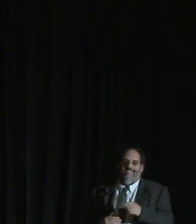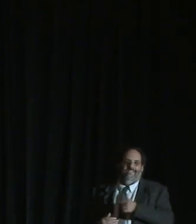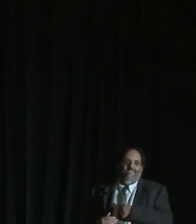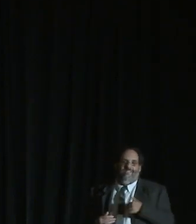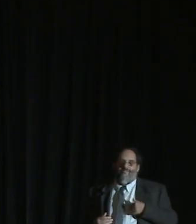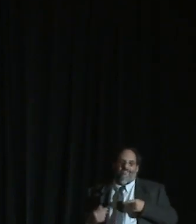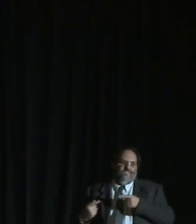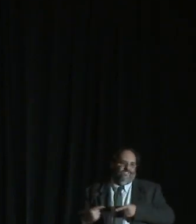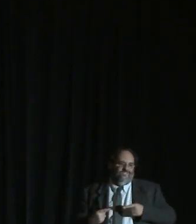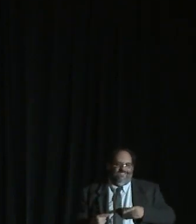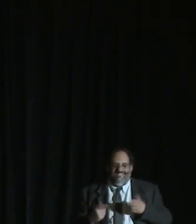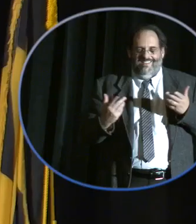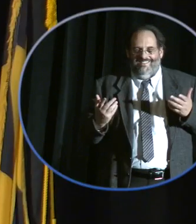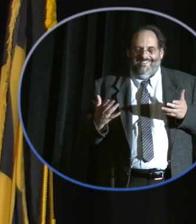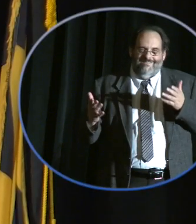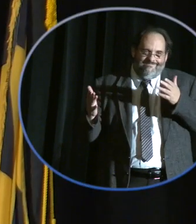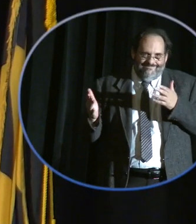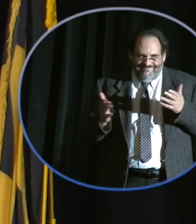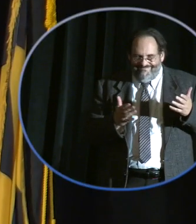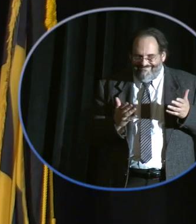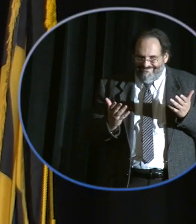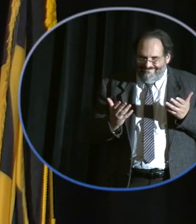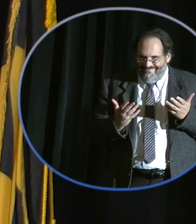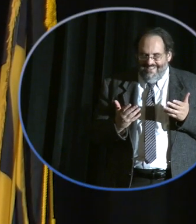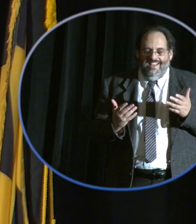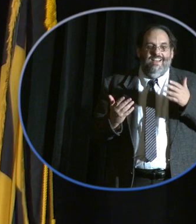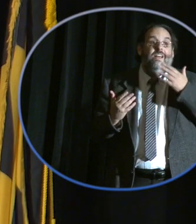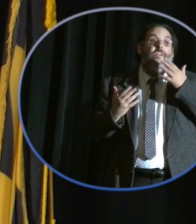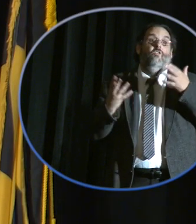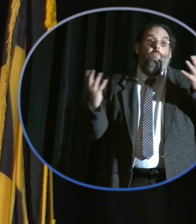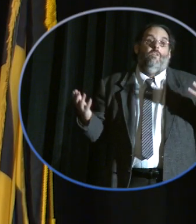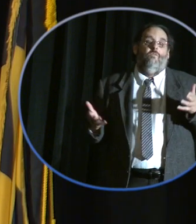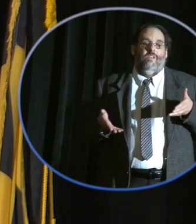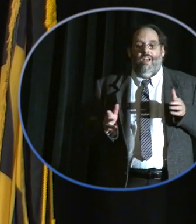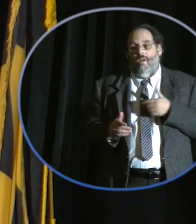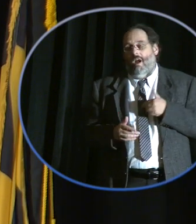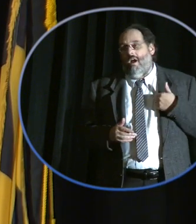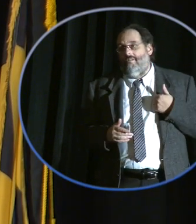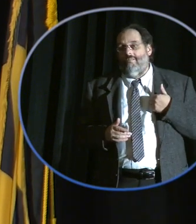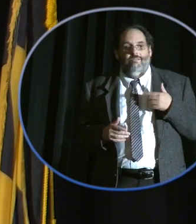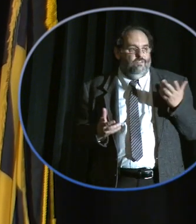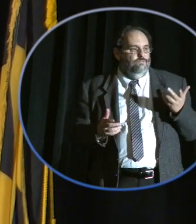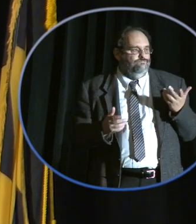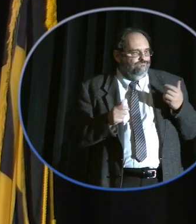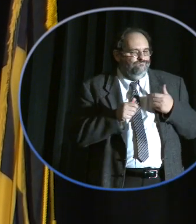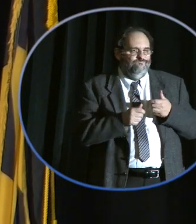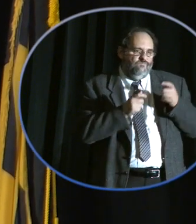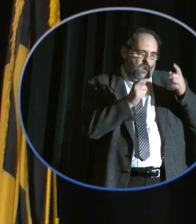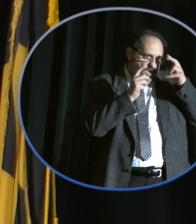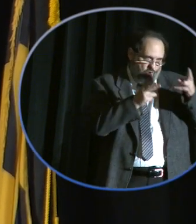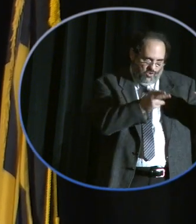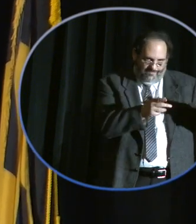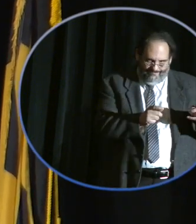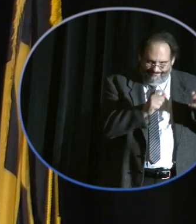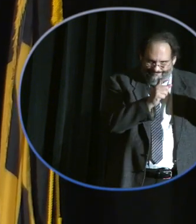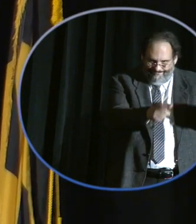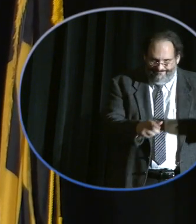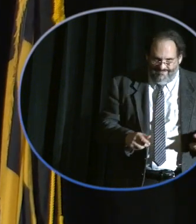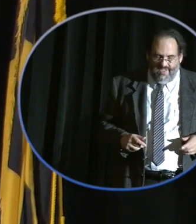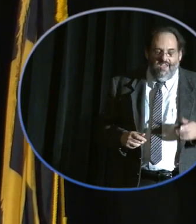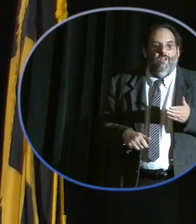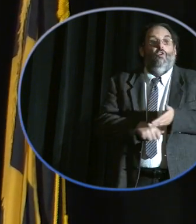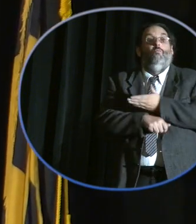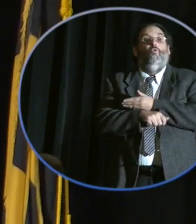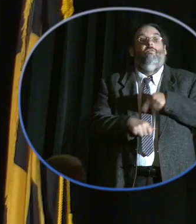We're struggling over notes. Thank you so much for allowing us to honor you and making Baltimore